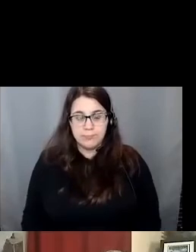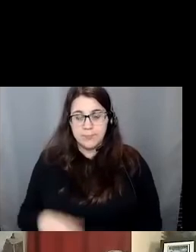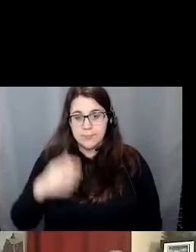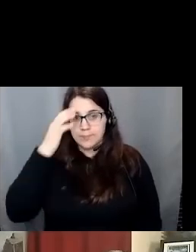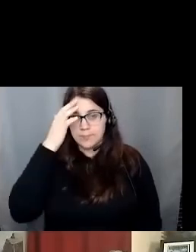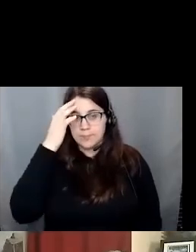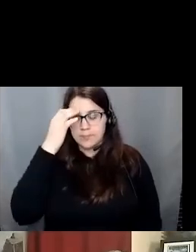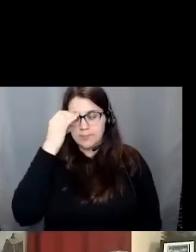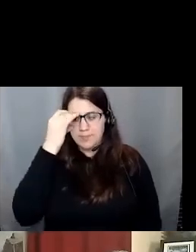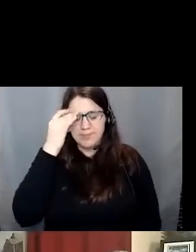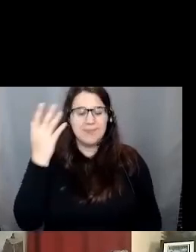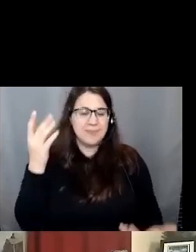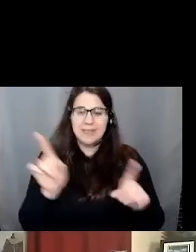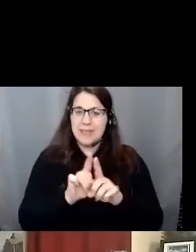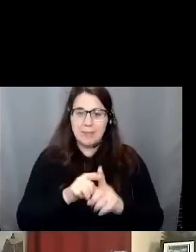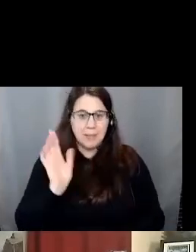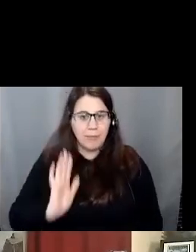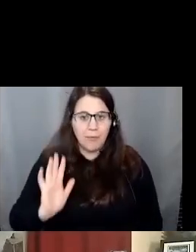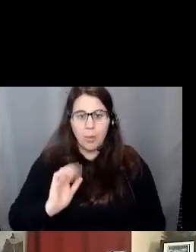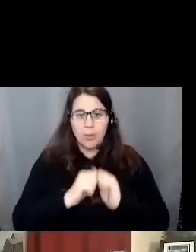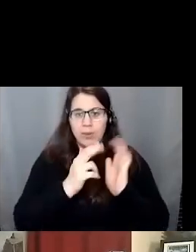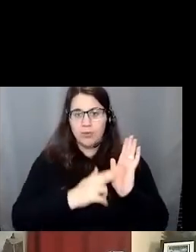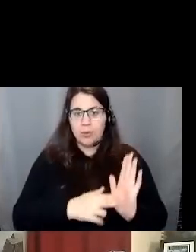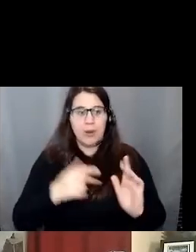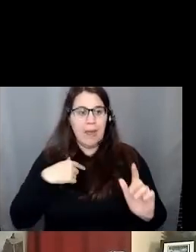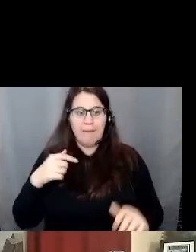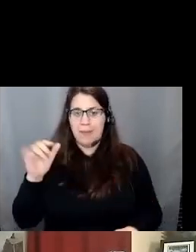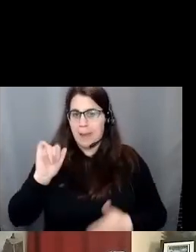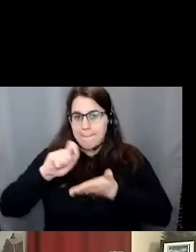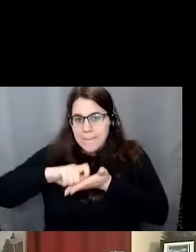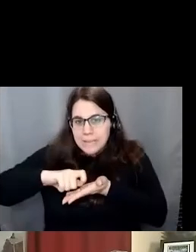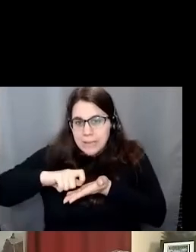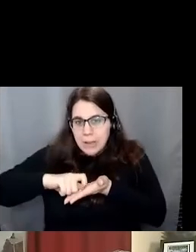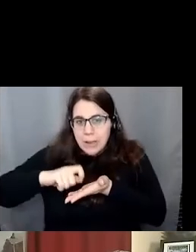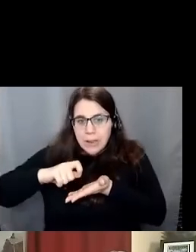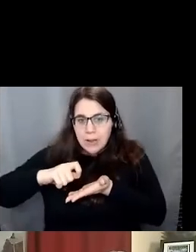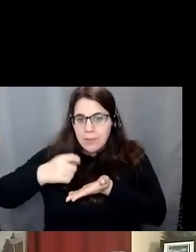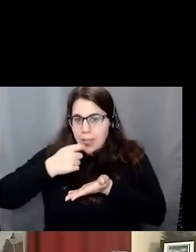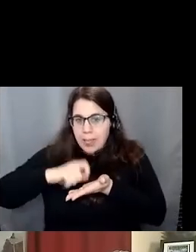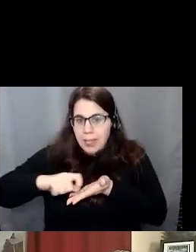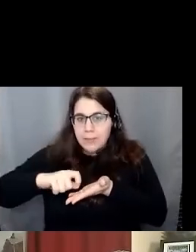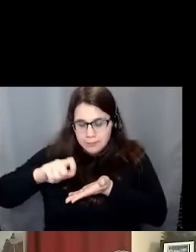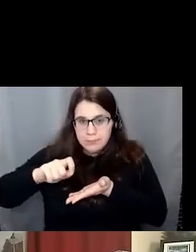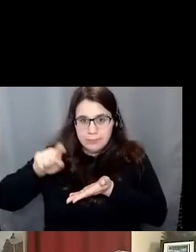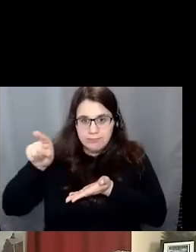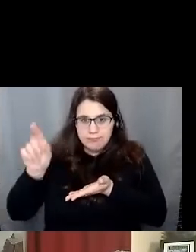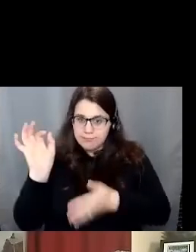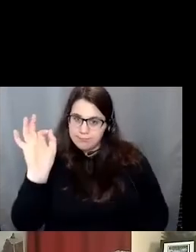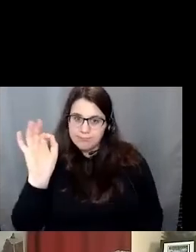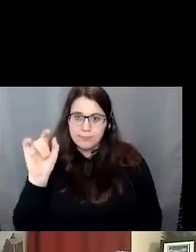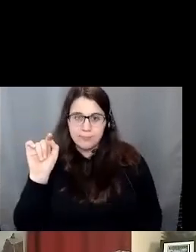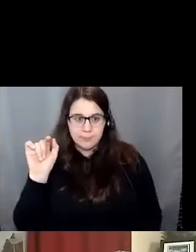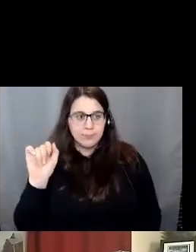in review screens when we went through the enrollment, we have these little pencil icons here at the top or to the side.